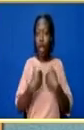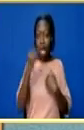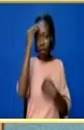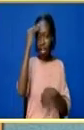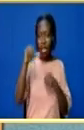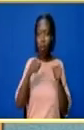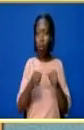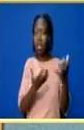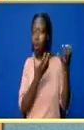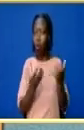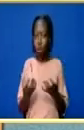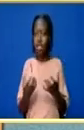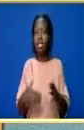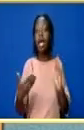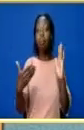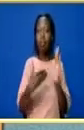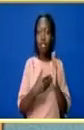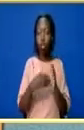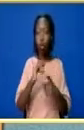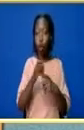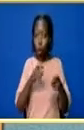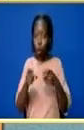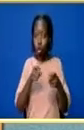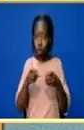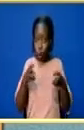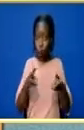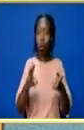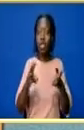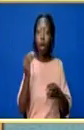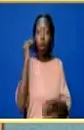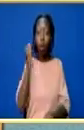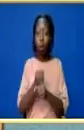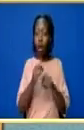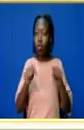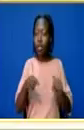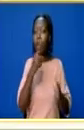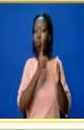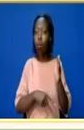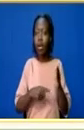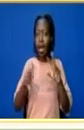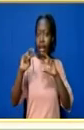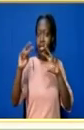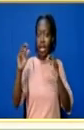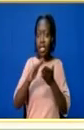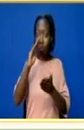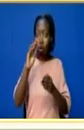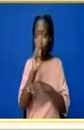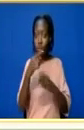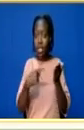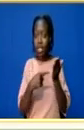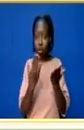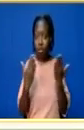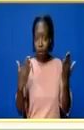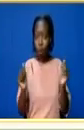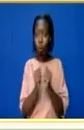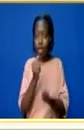about the causes, prevention, and control. And our assignment today was to find out more using our digital devices with